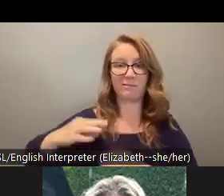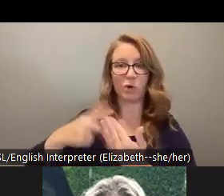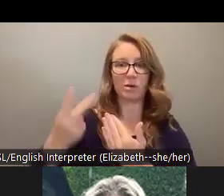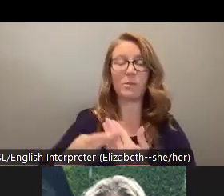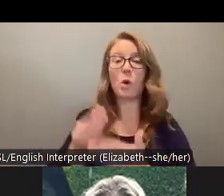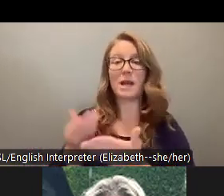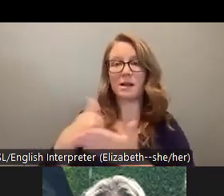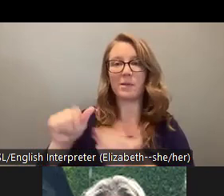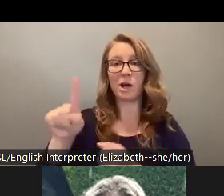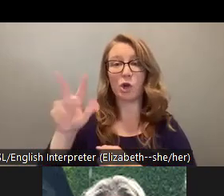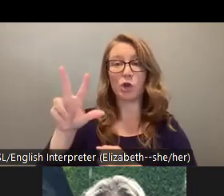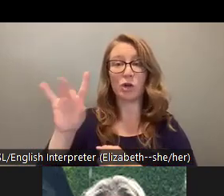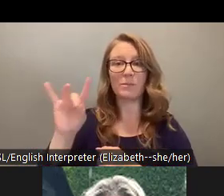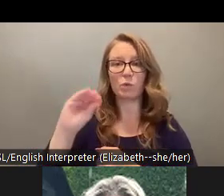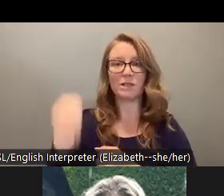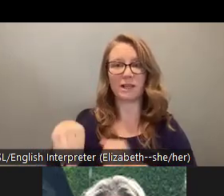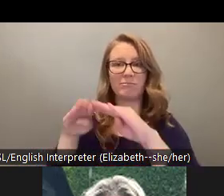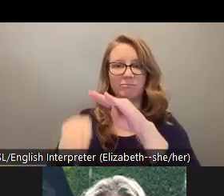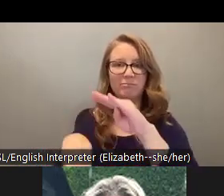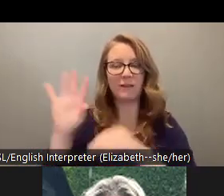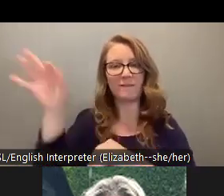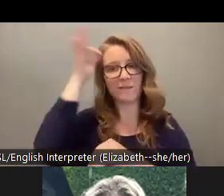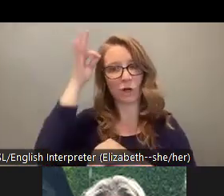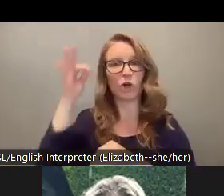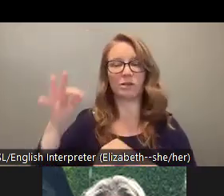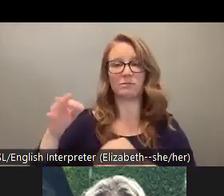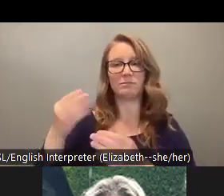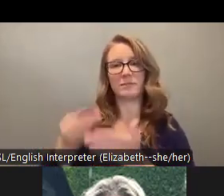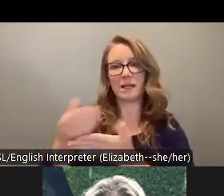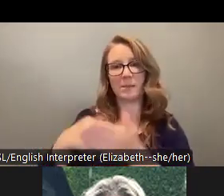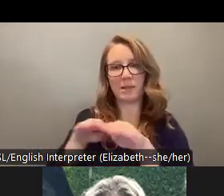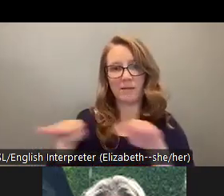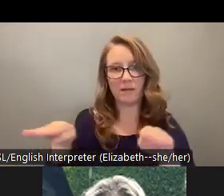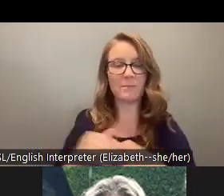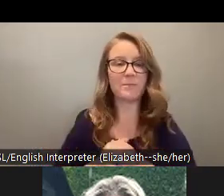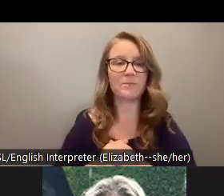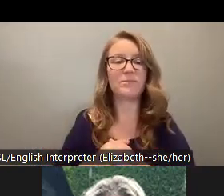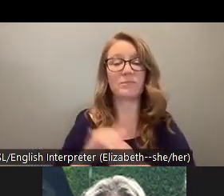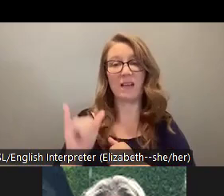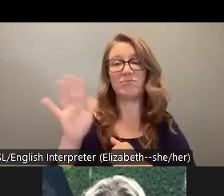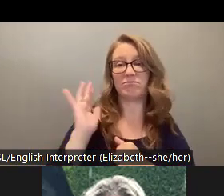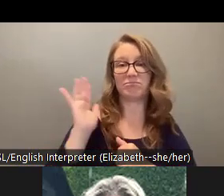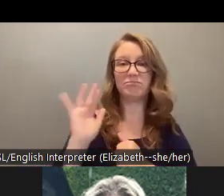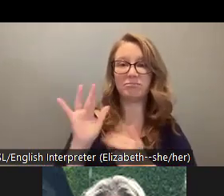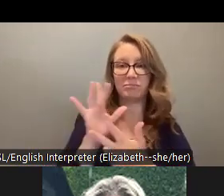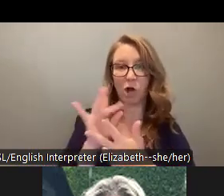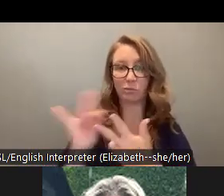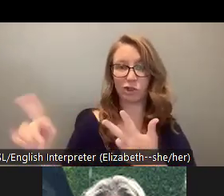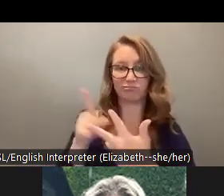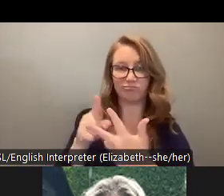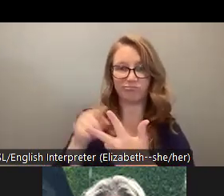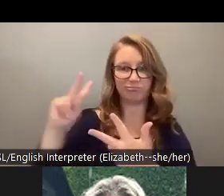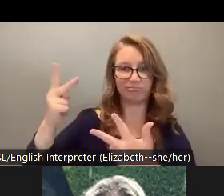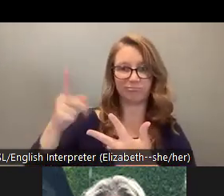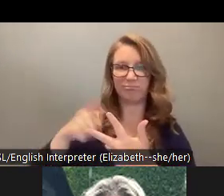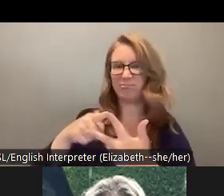the 138% of the FPL level. So again, this was one of the three original options, and